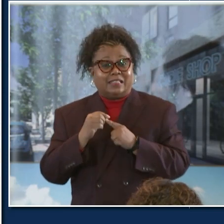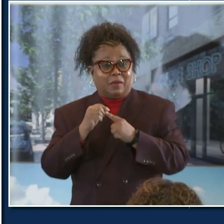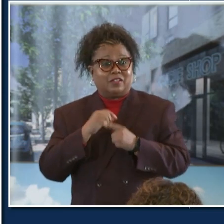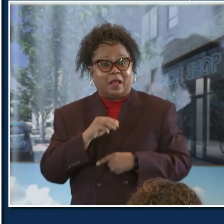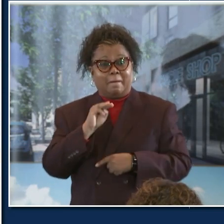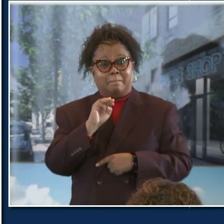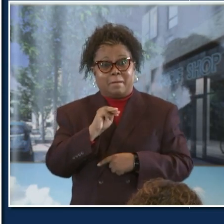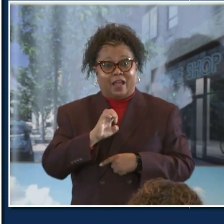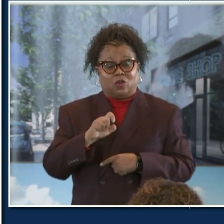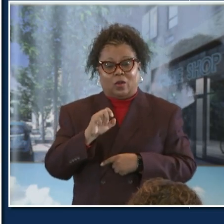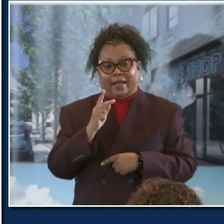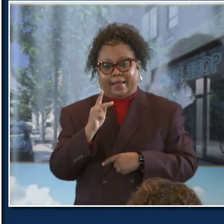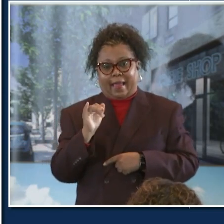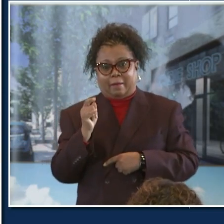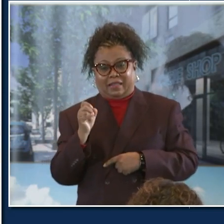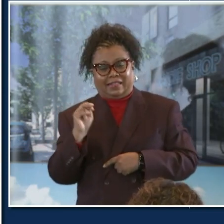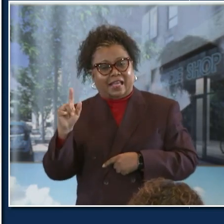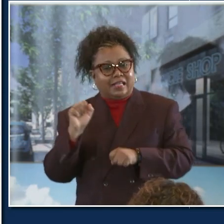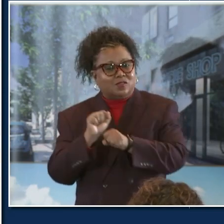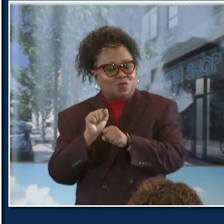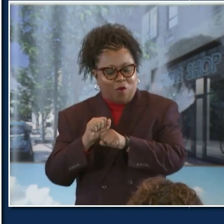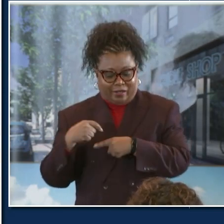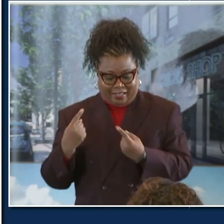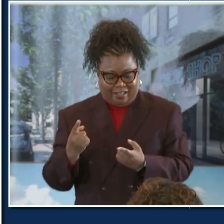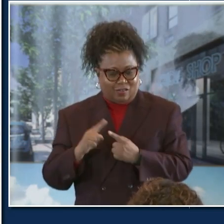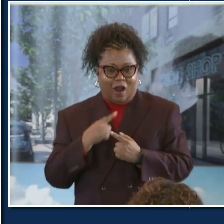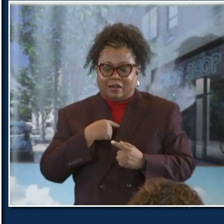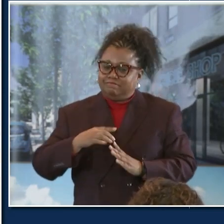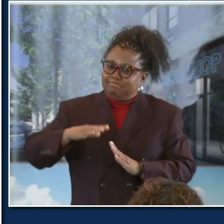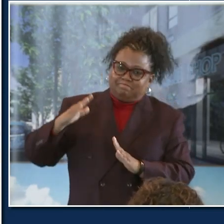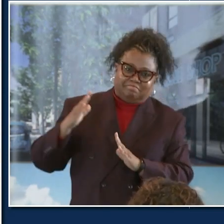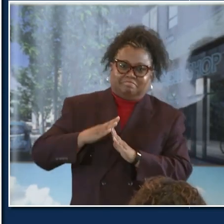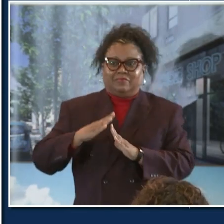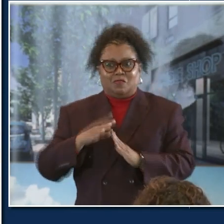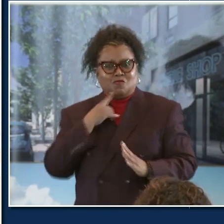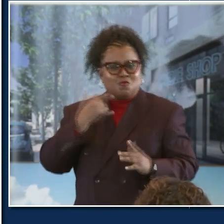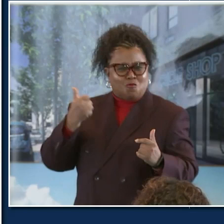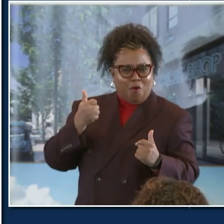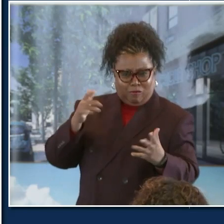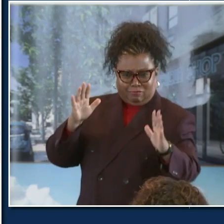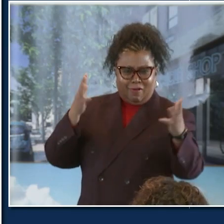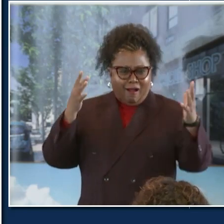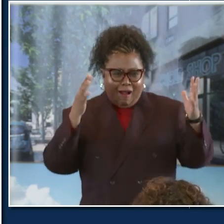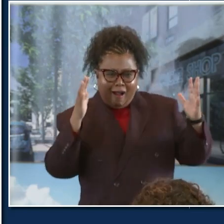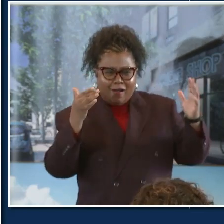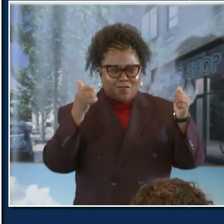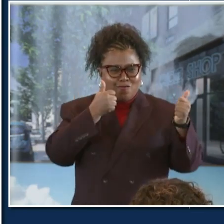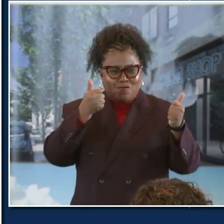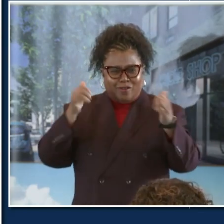Michael Kaplan. His efforts here are exceptional, and we appreciate it.